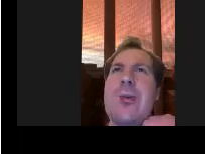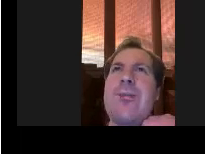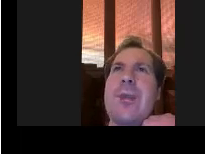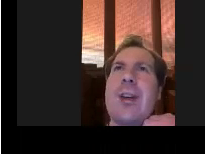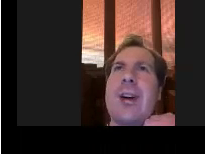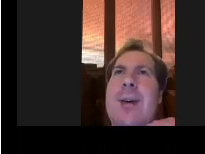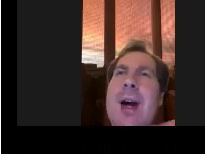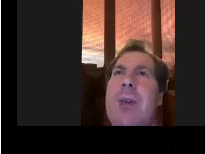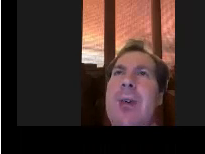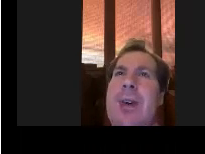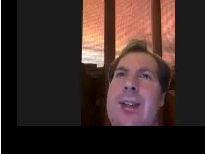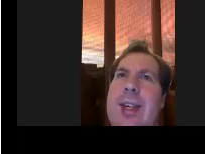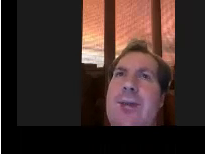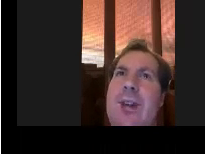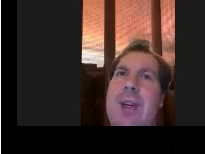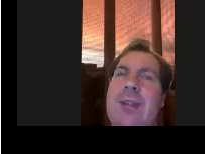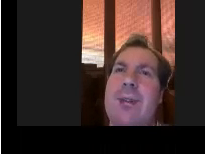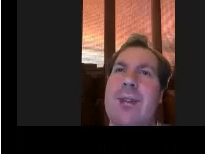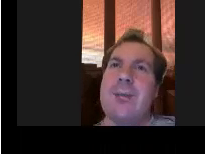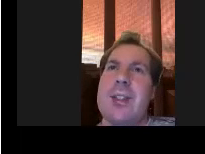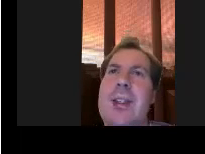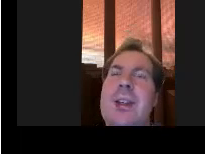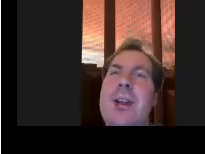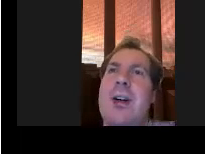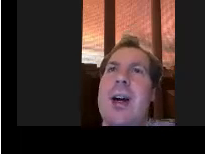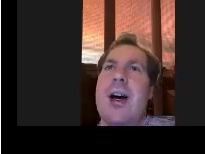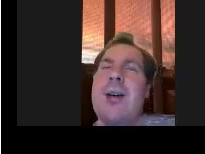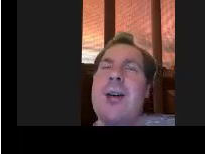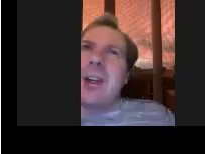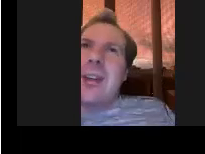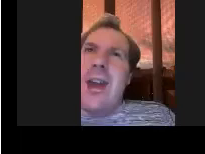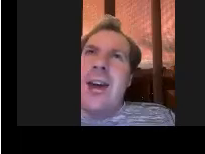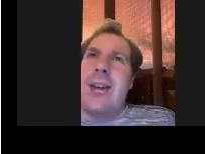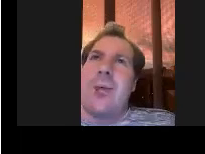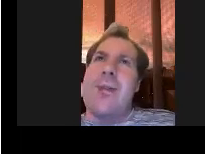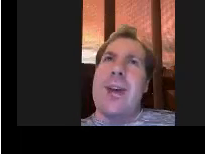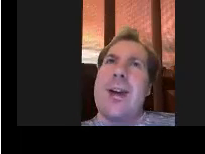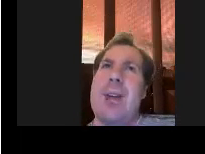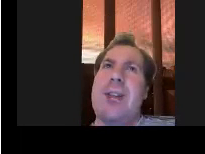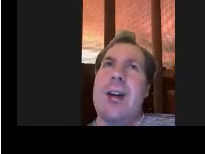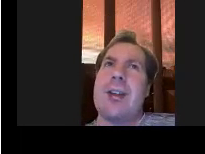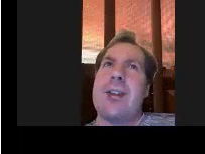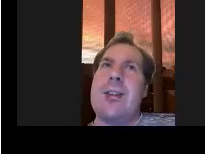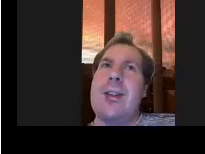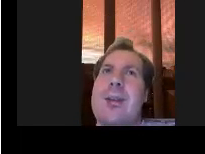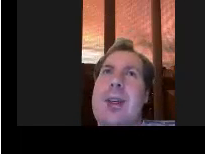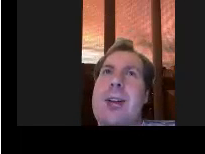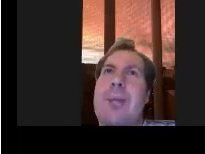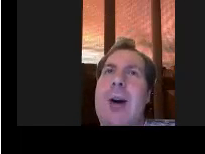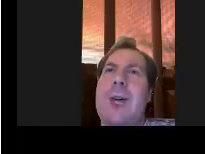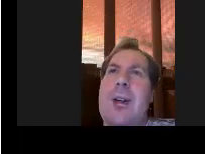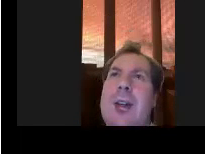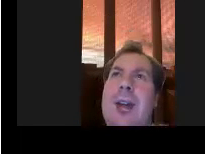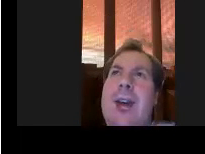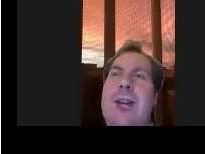so I'm with the Alexandria Commission for Disabilities. And one thing I've been talking to this commission